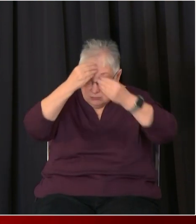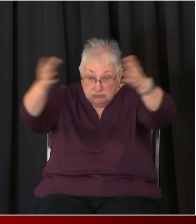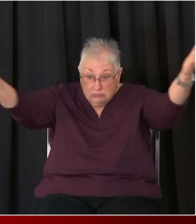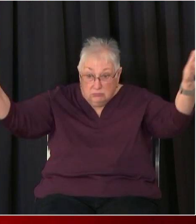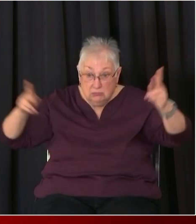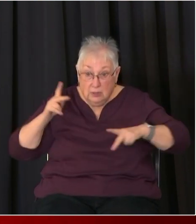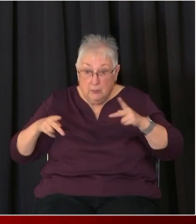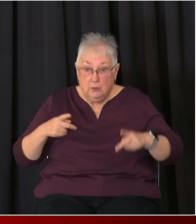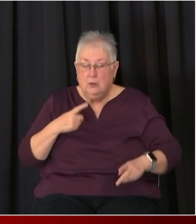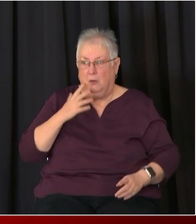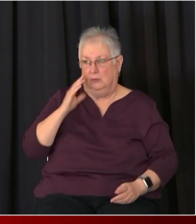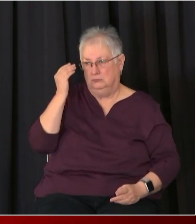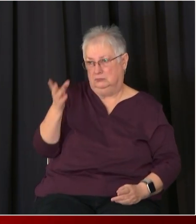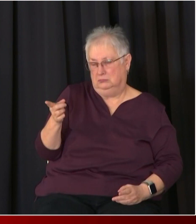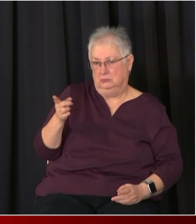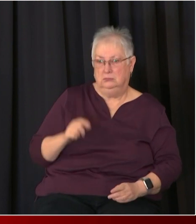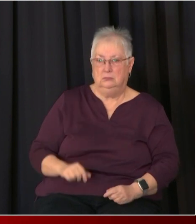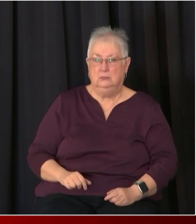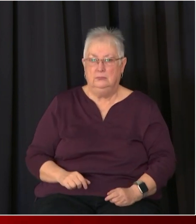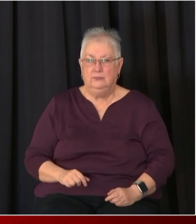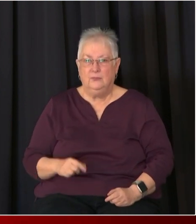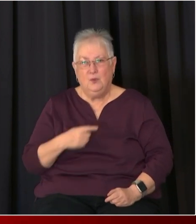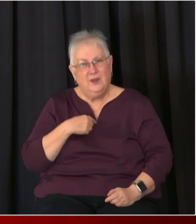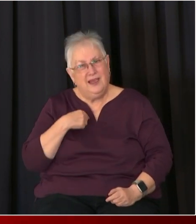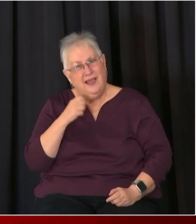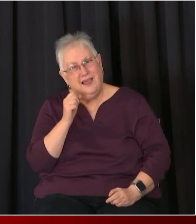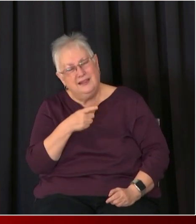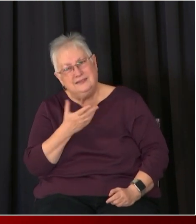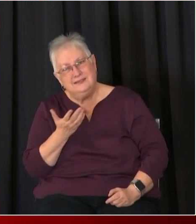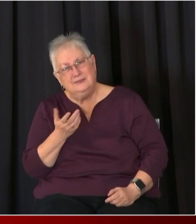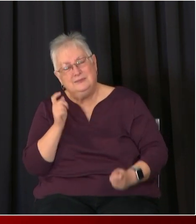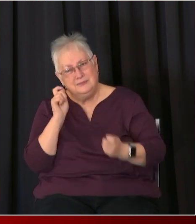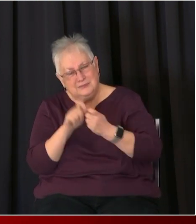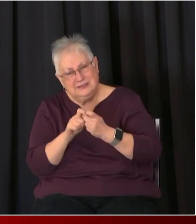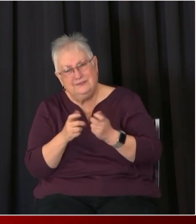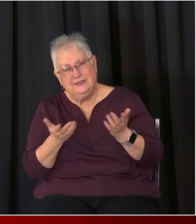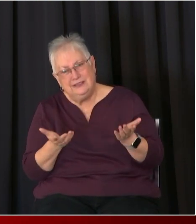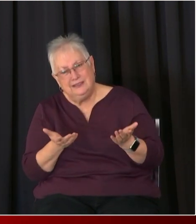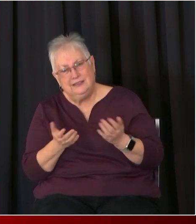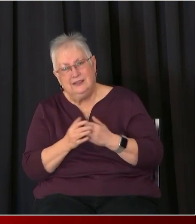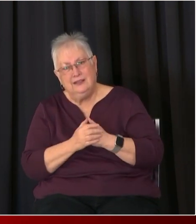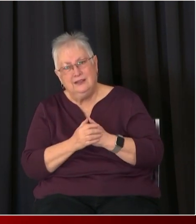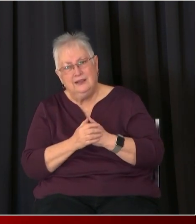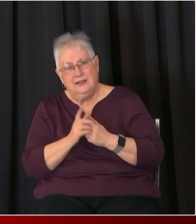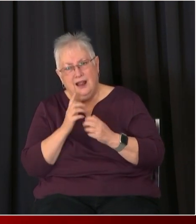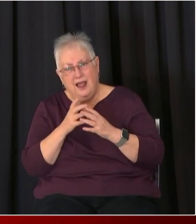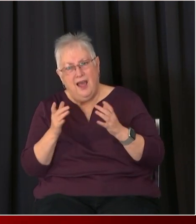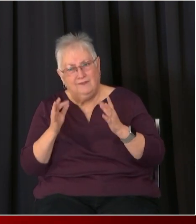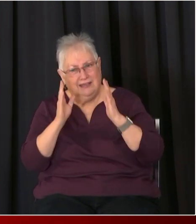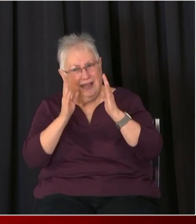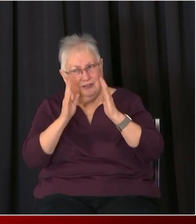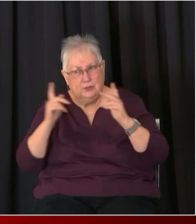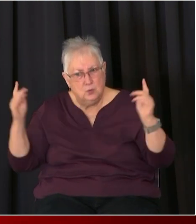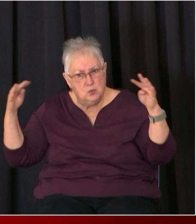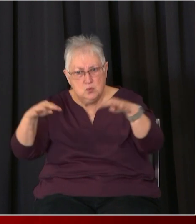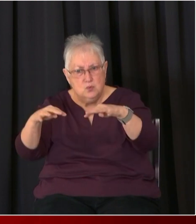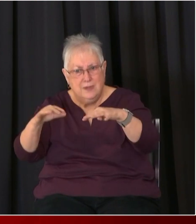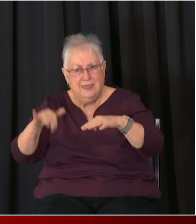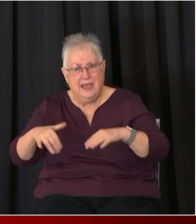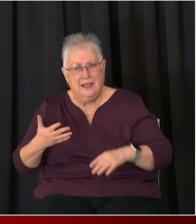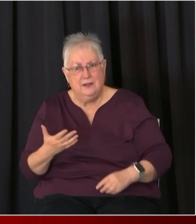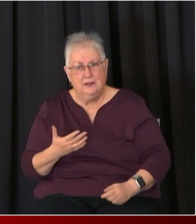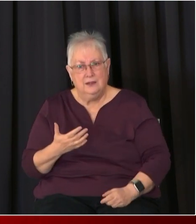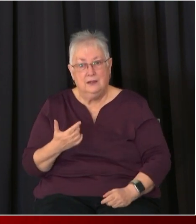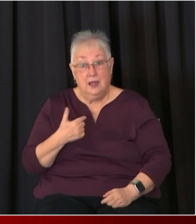of the holistic question about 911, but on this very specific case, which is catching a lot of attention. Like I said, I have to get back to you on it. I can't